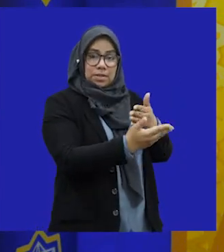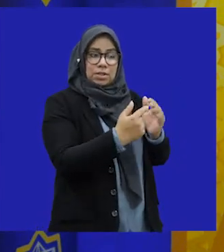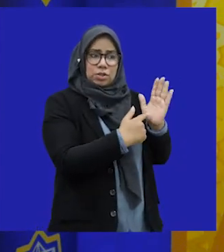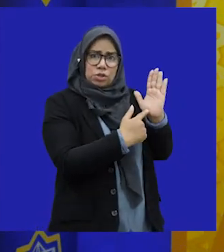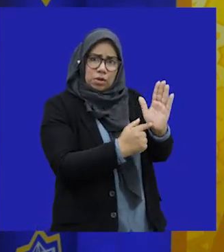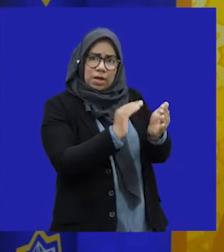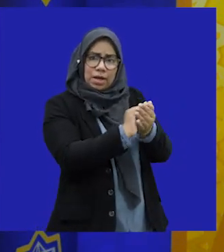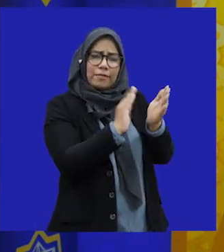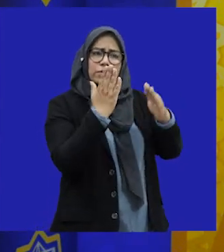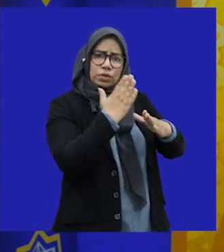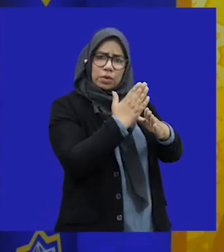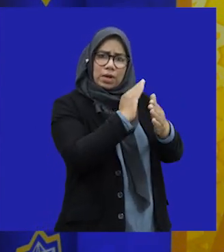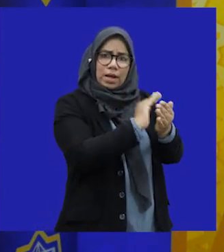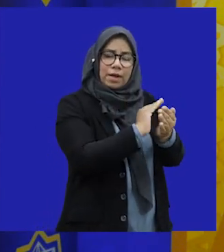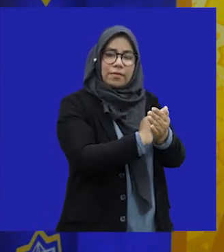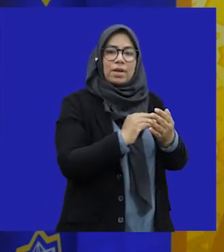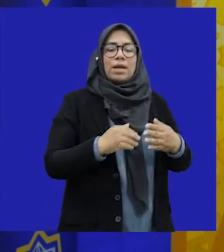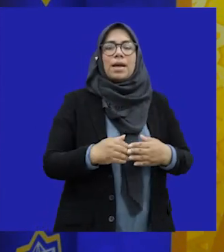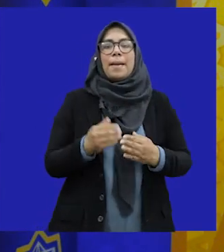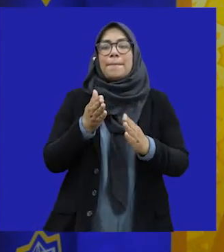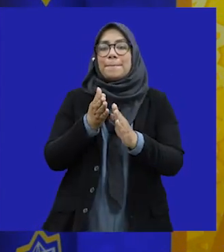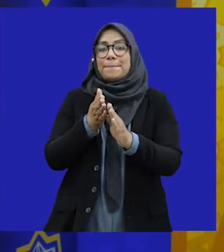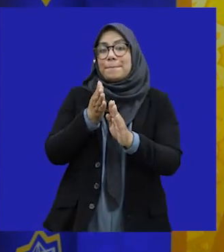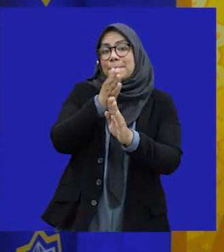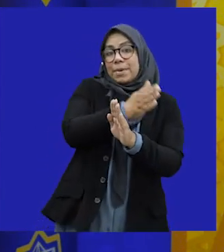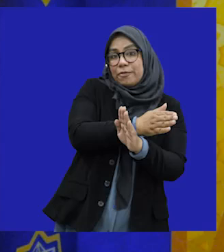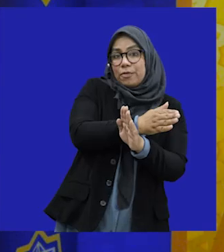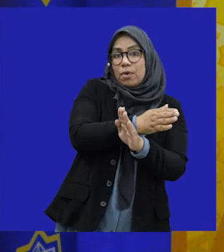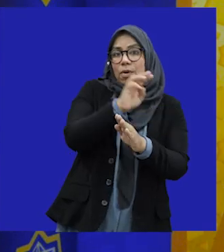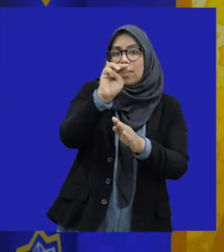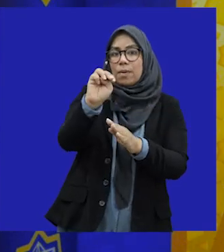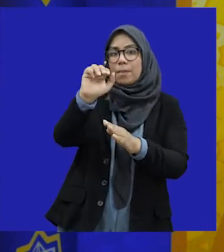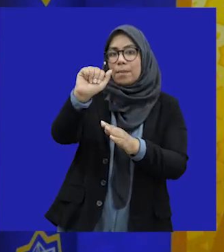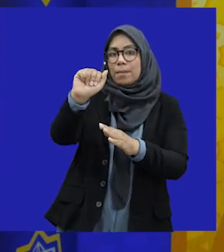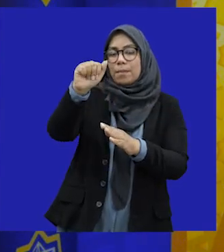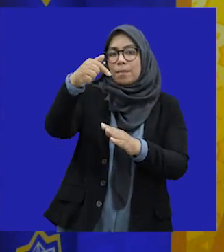of prayer that is prayed before Maghrib prayer.